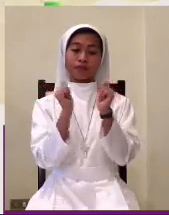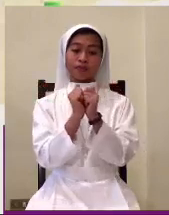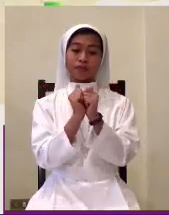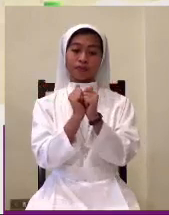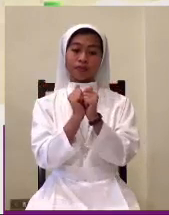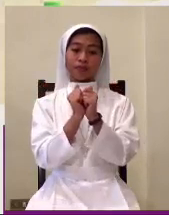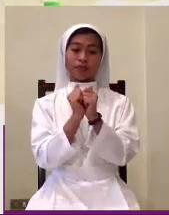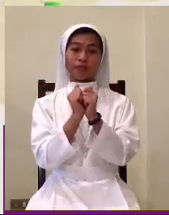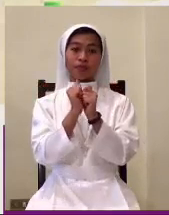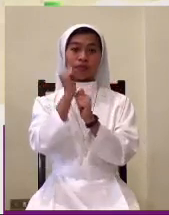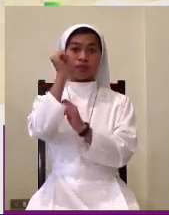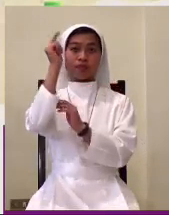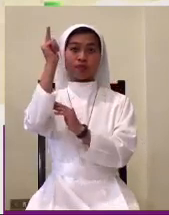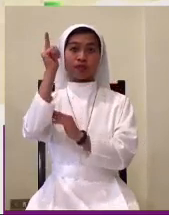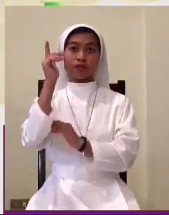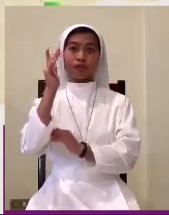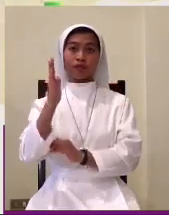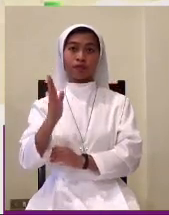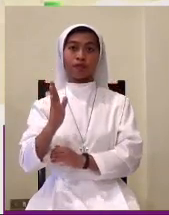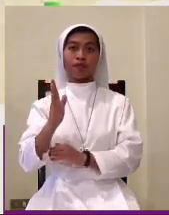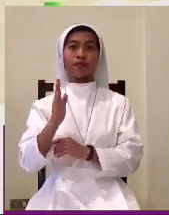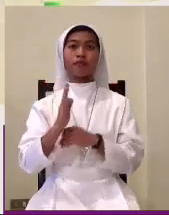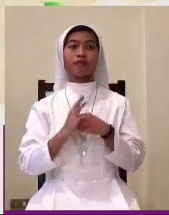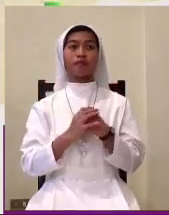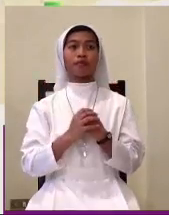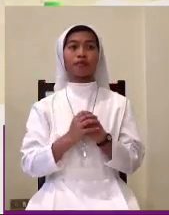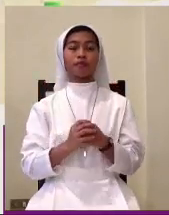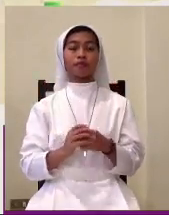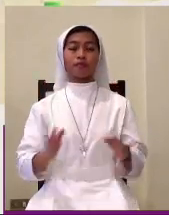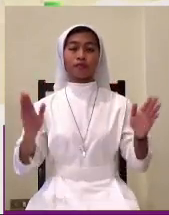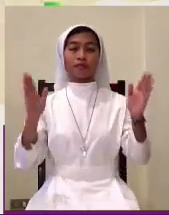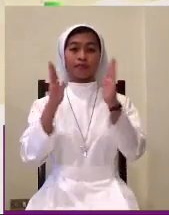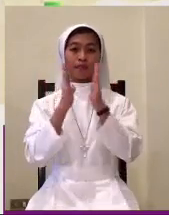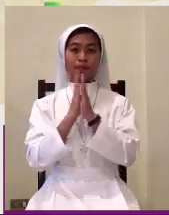living and the loving God. Amen.